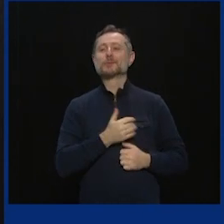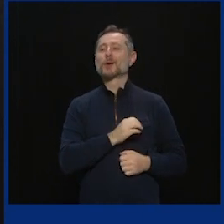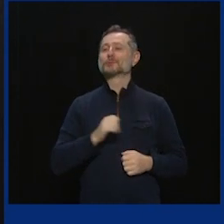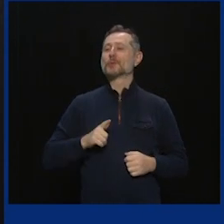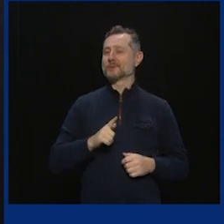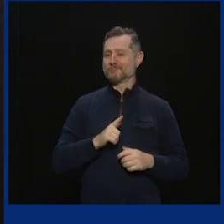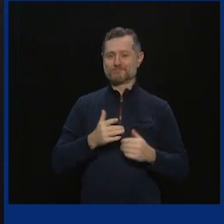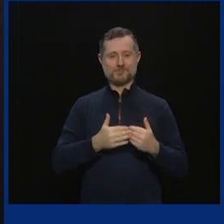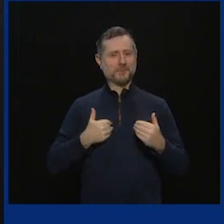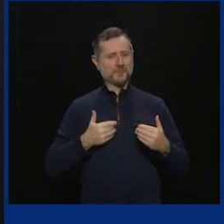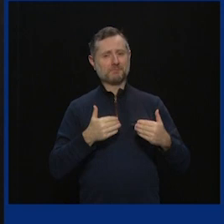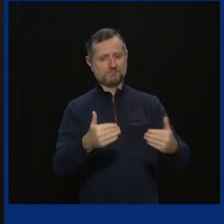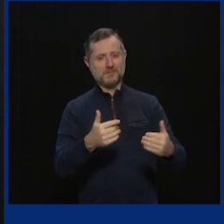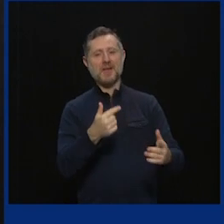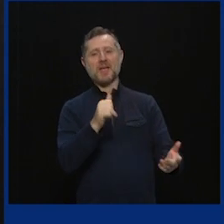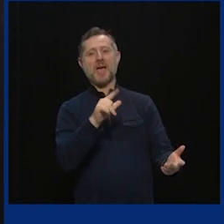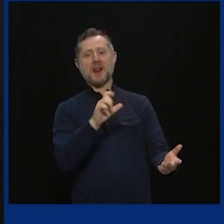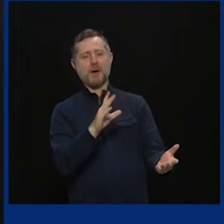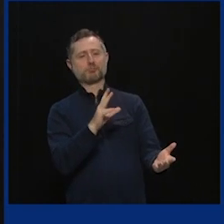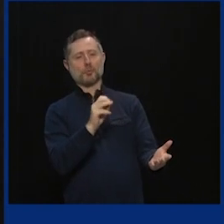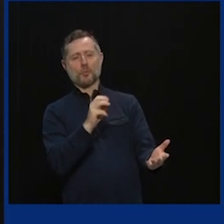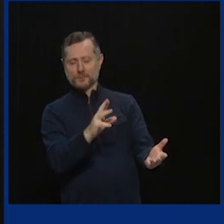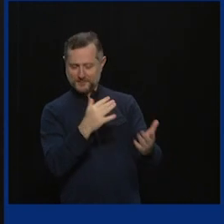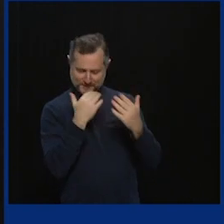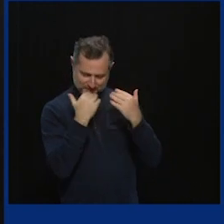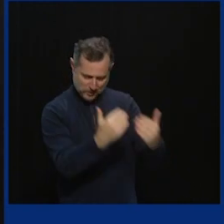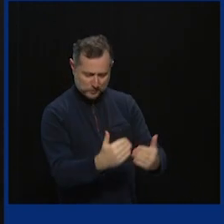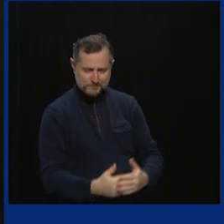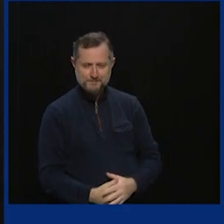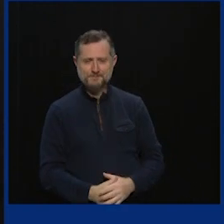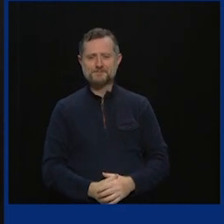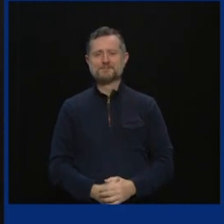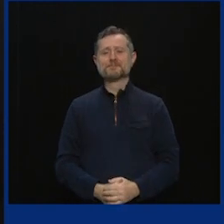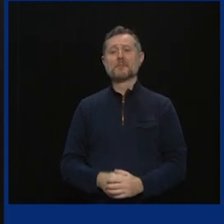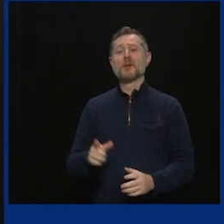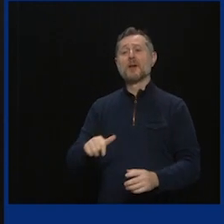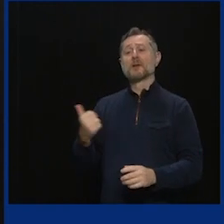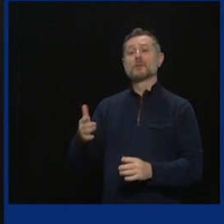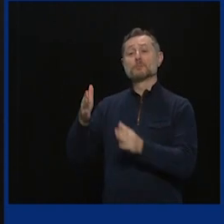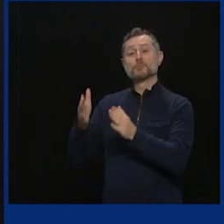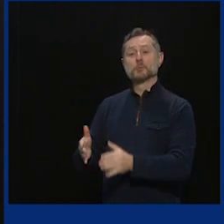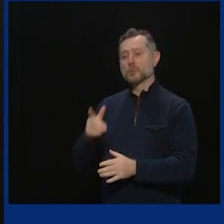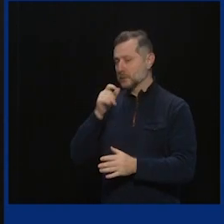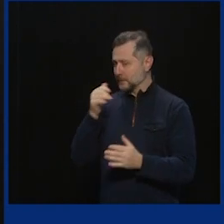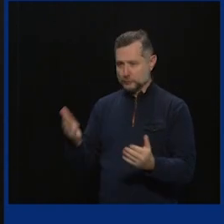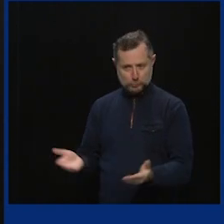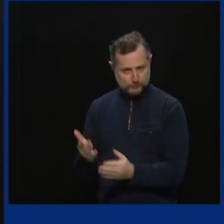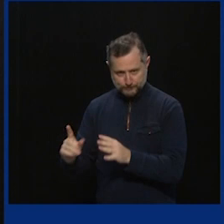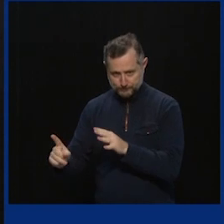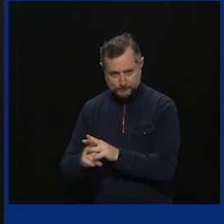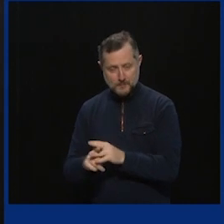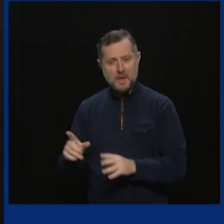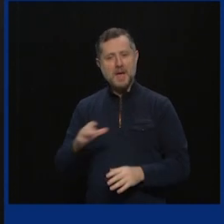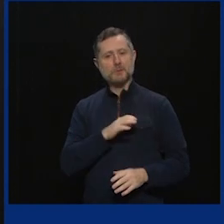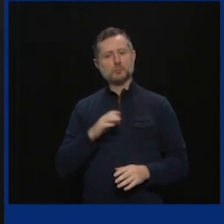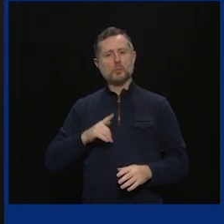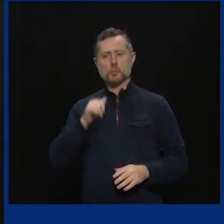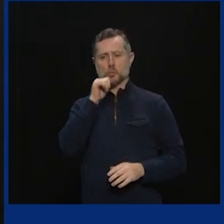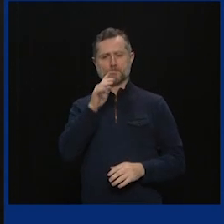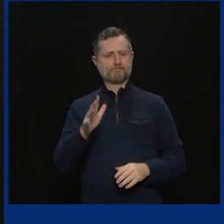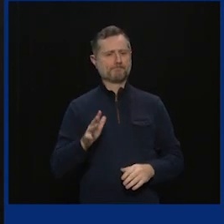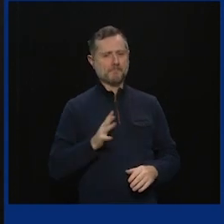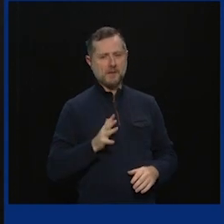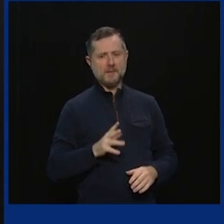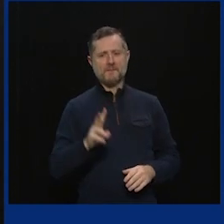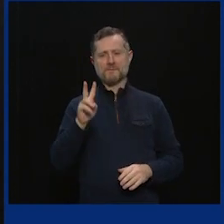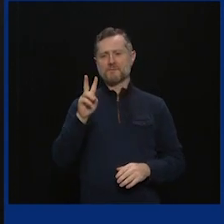I do want to recognize an individual who's not here as well, who wanted me to send her regards, and that's Congresswoman Nida Velazquez. I believe